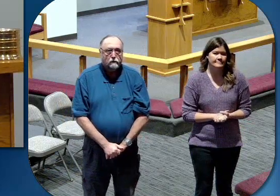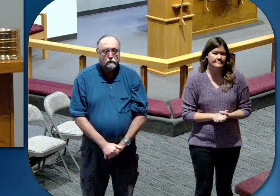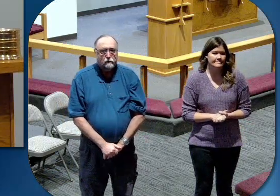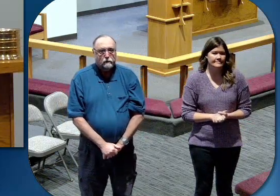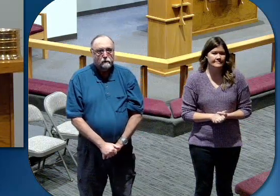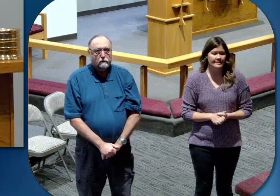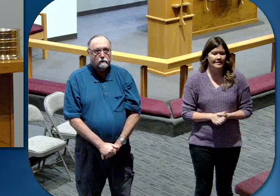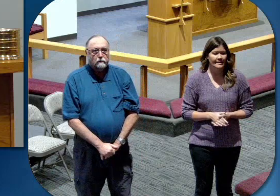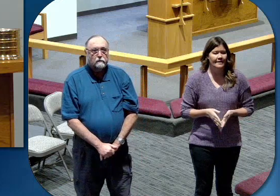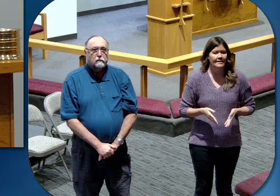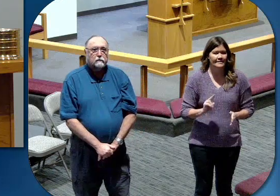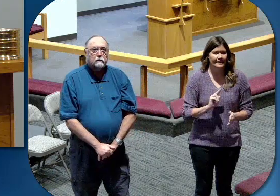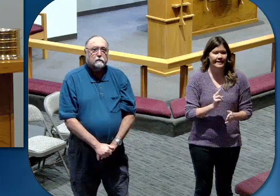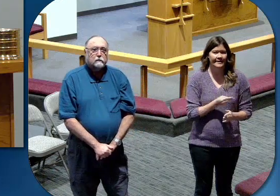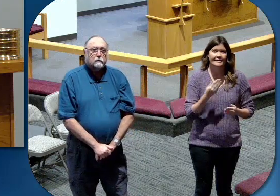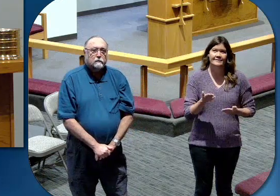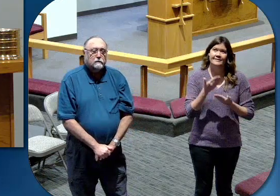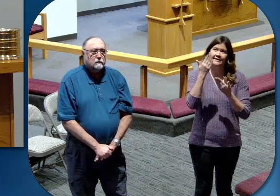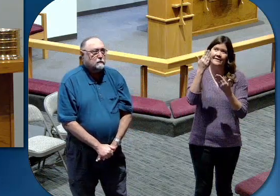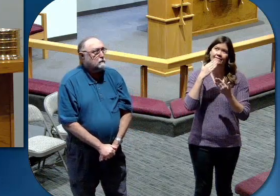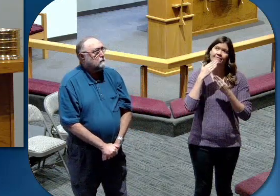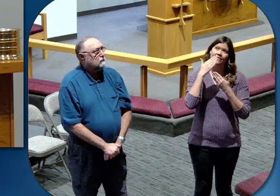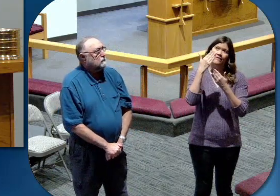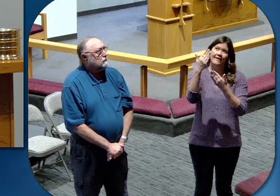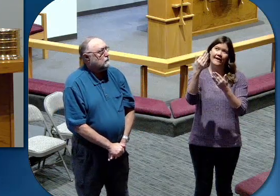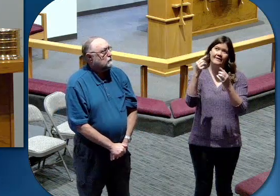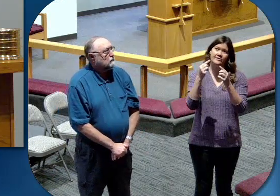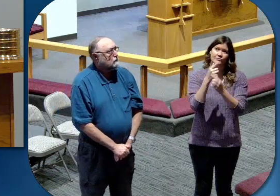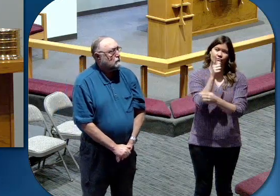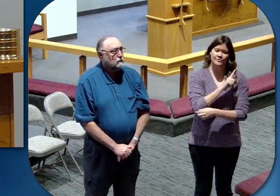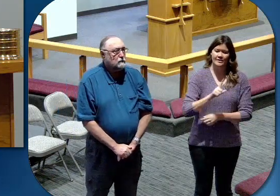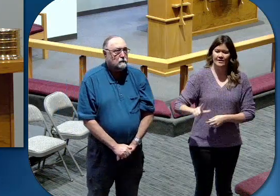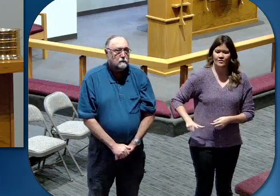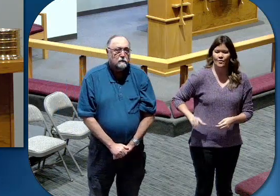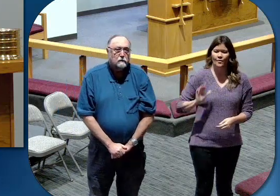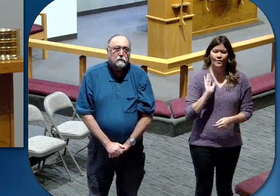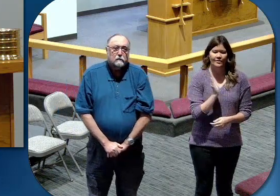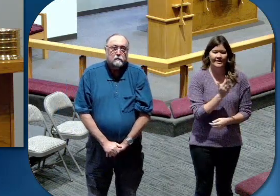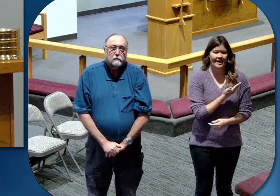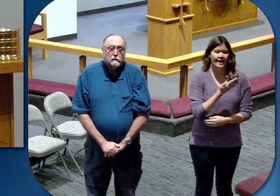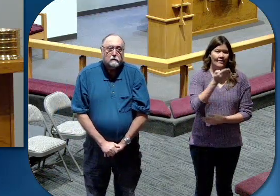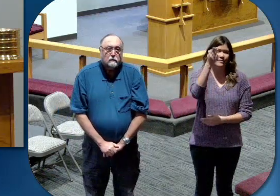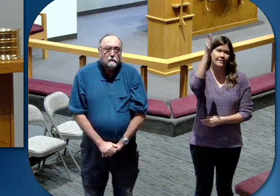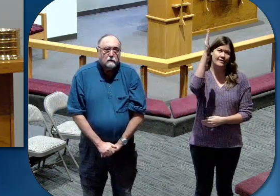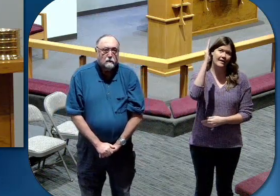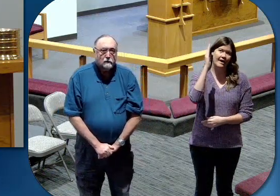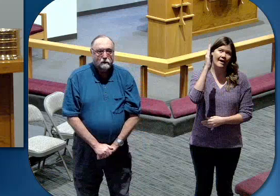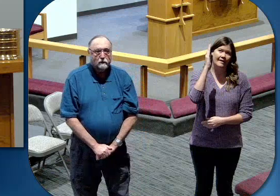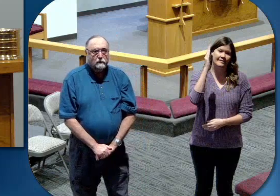Lord. Let us give thanks to the Lord our God.